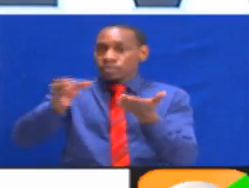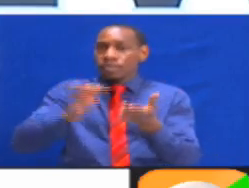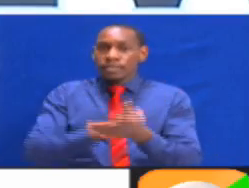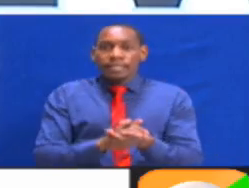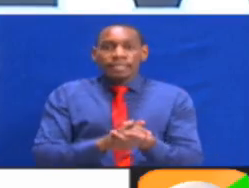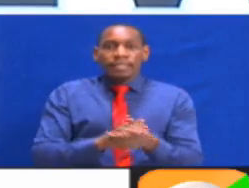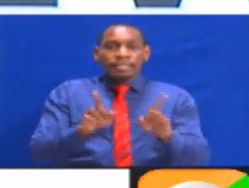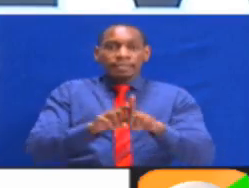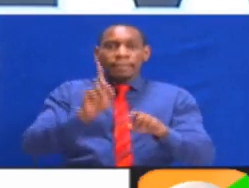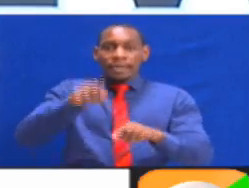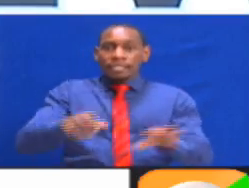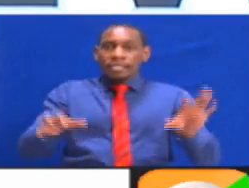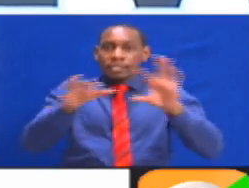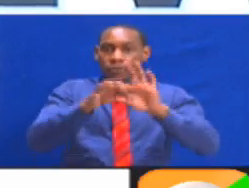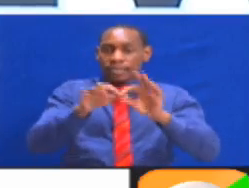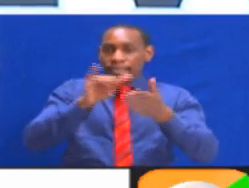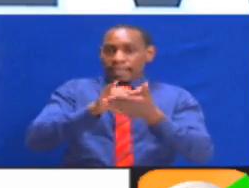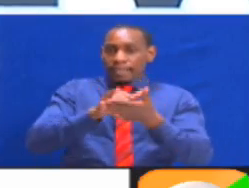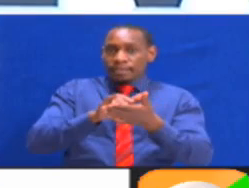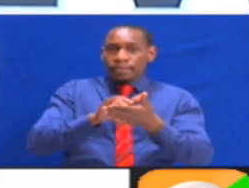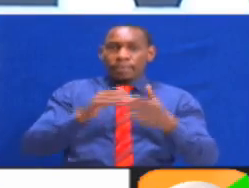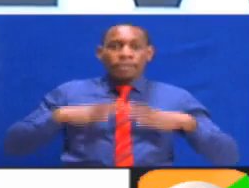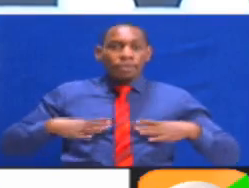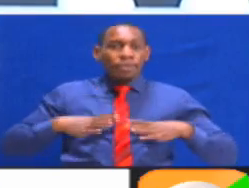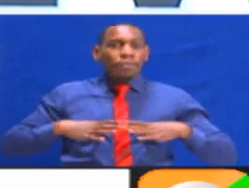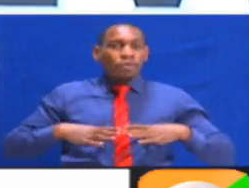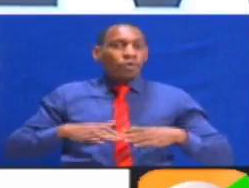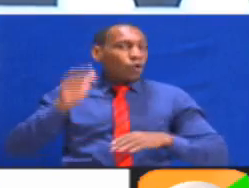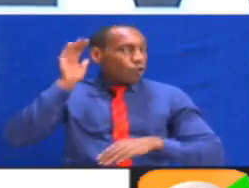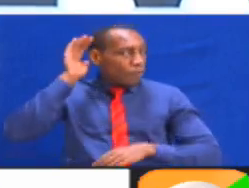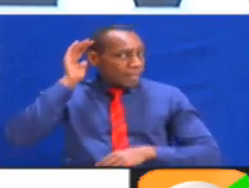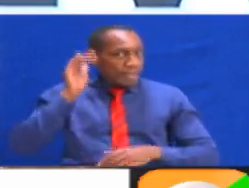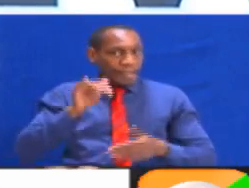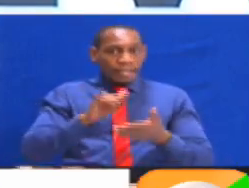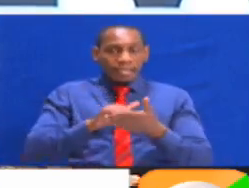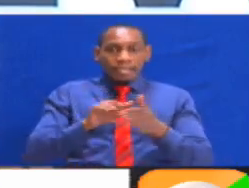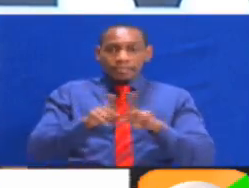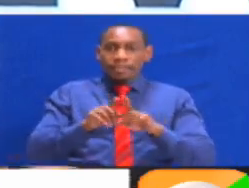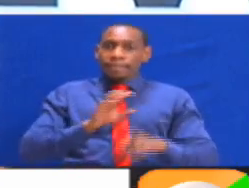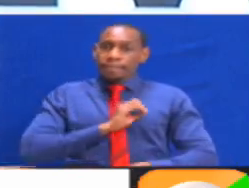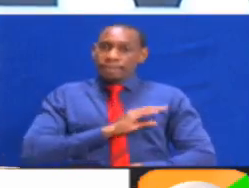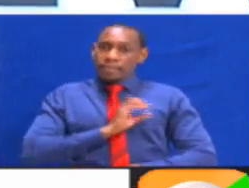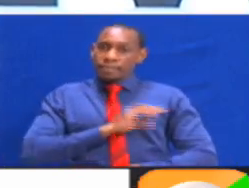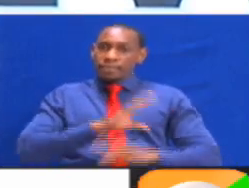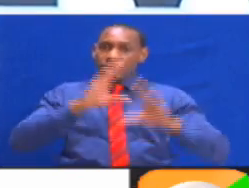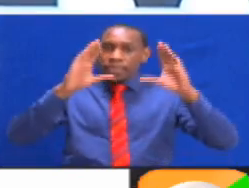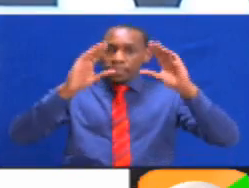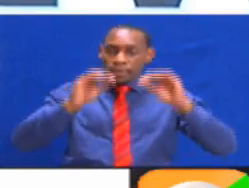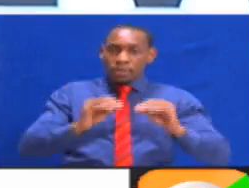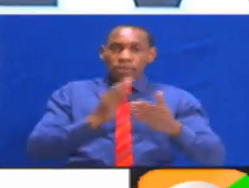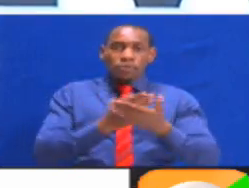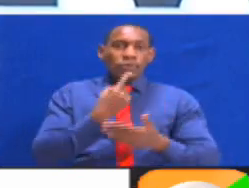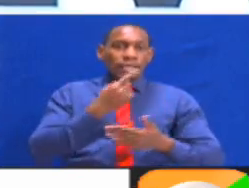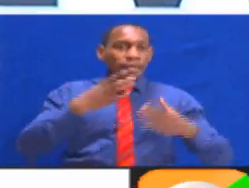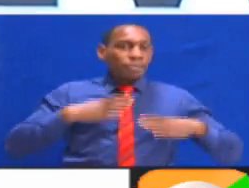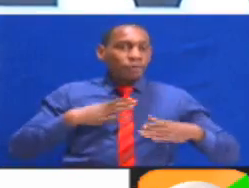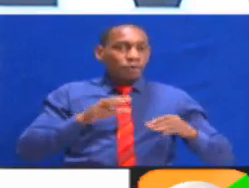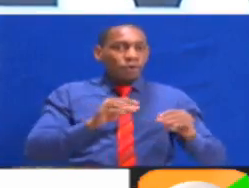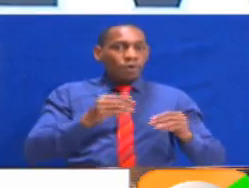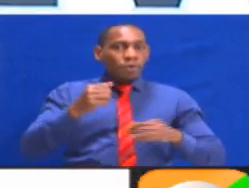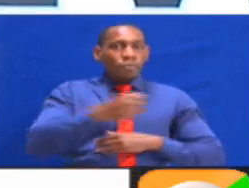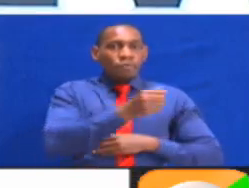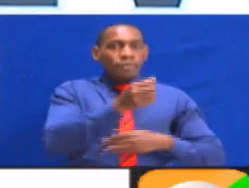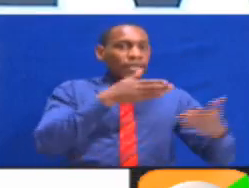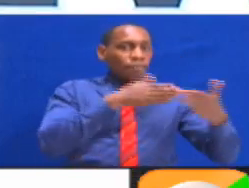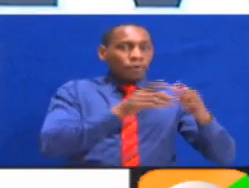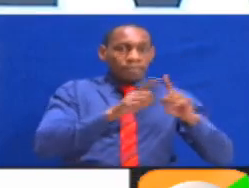got to go hand in hand so that you ensure cooperation. You are lafier. So even as you're telling people, we are restricting your movement, but we're